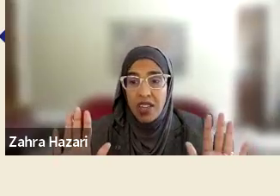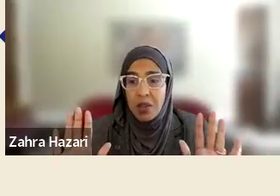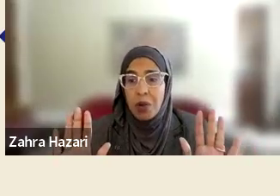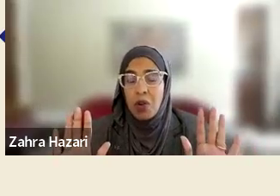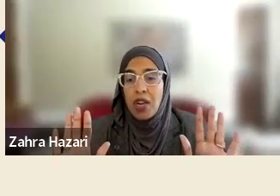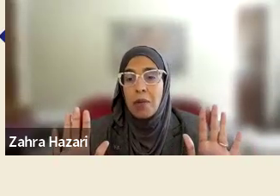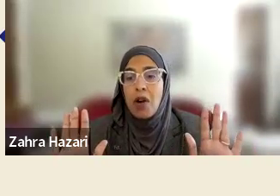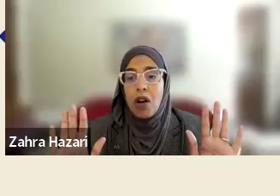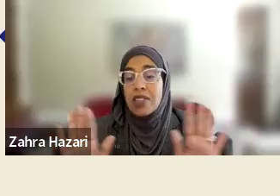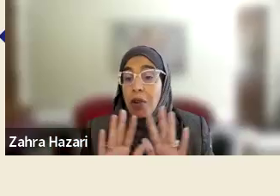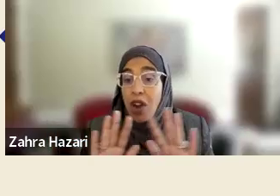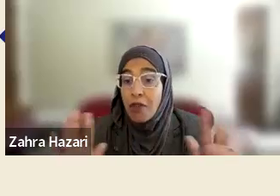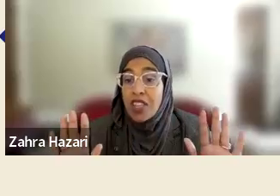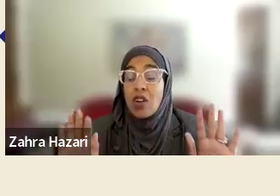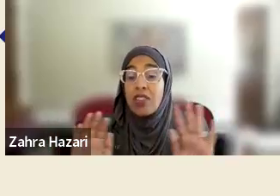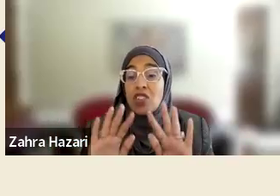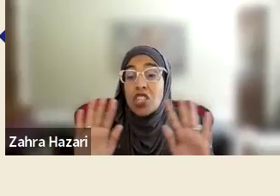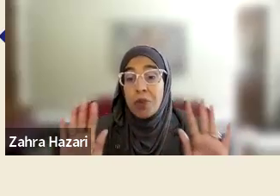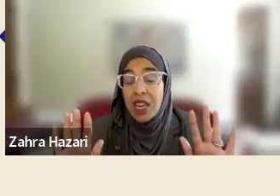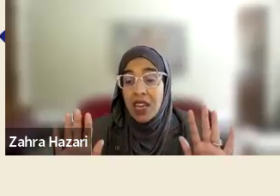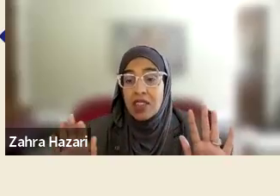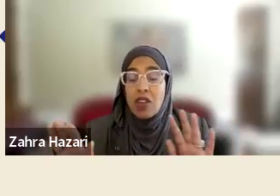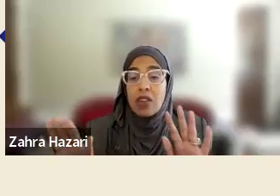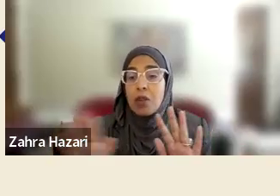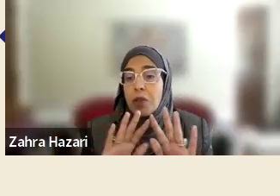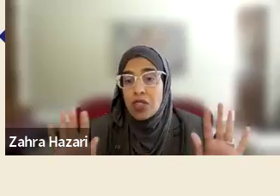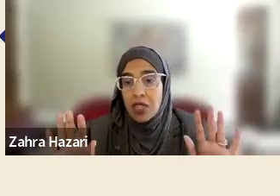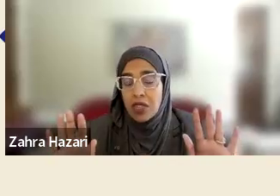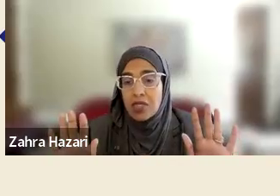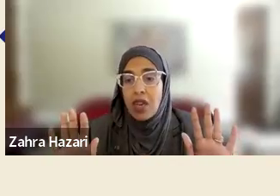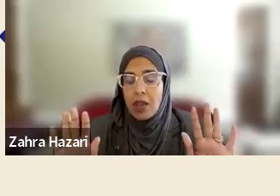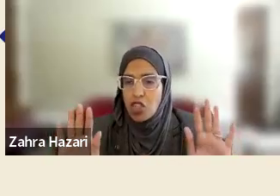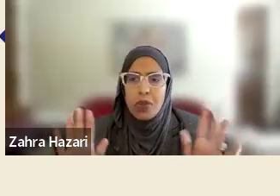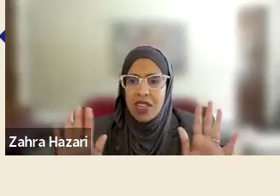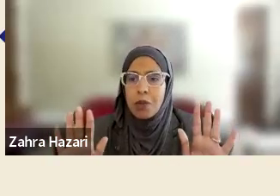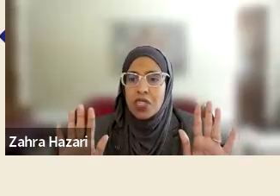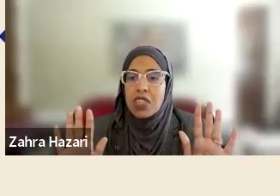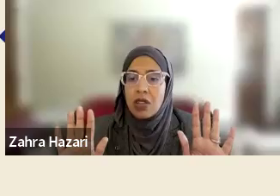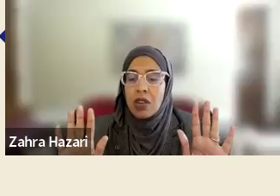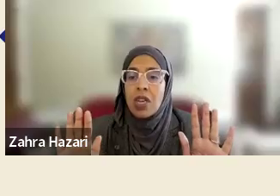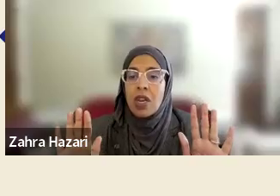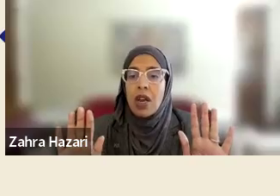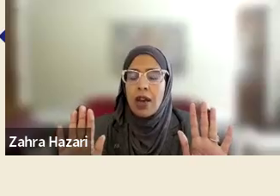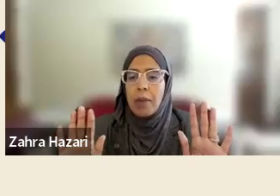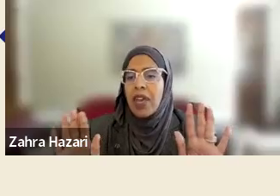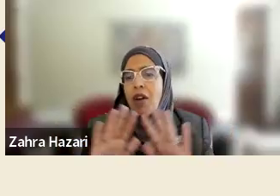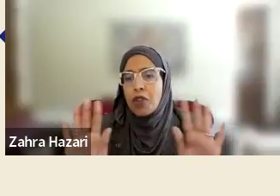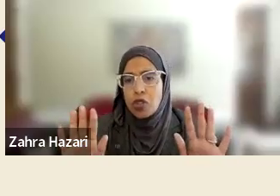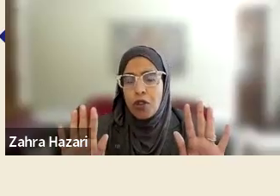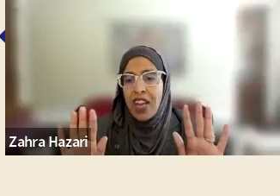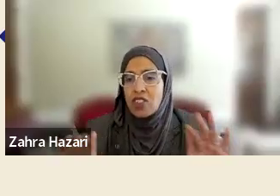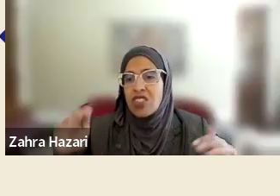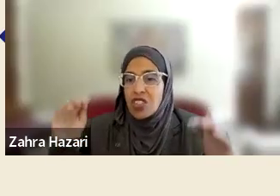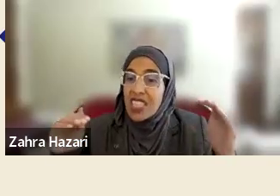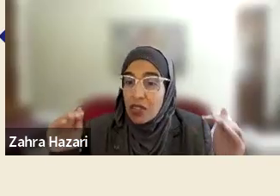who were not in the program on demographics, on their GPAs, on their computer science GPAs in particular, and other